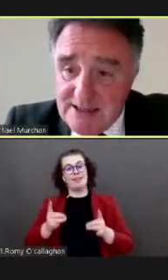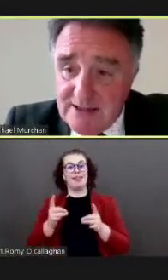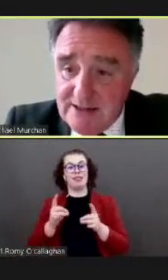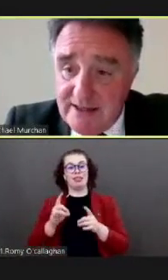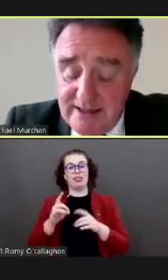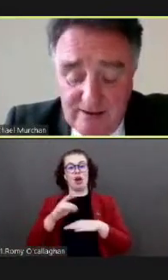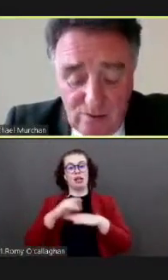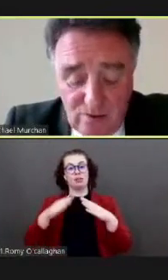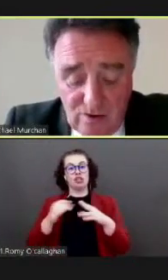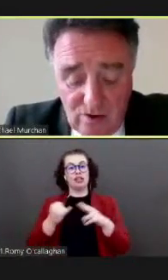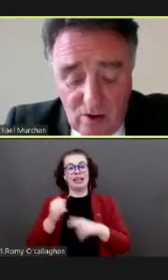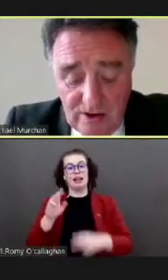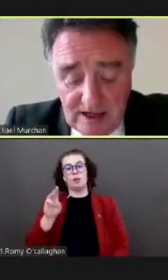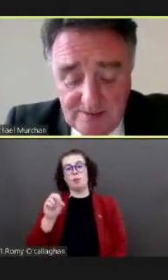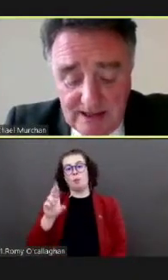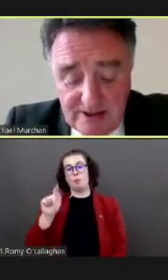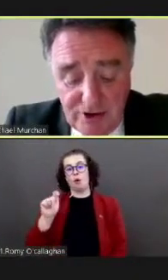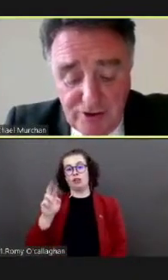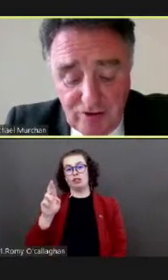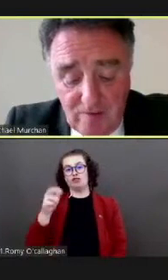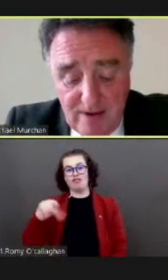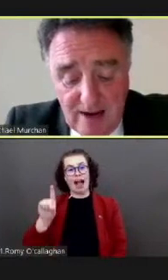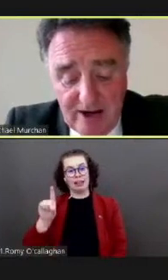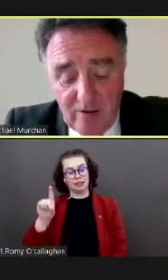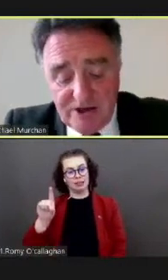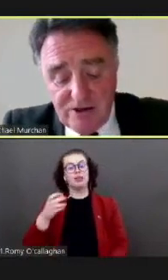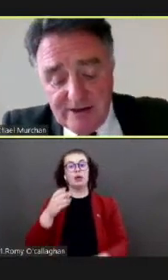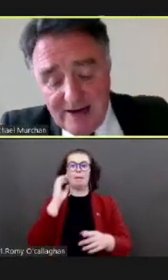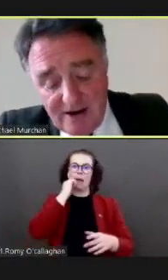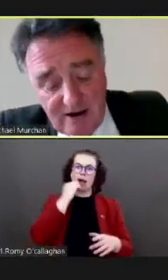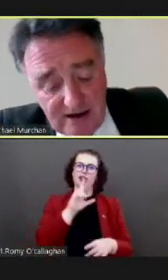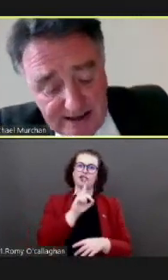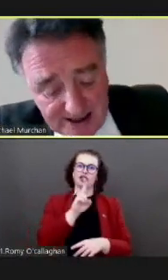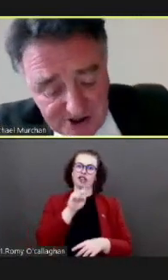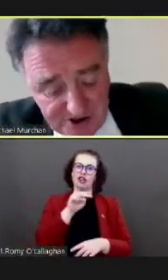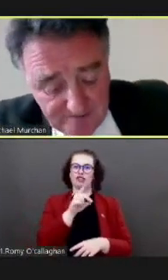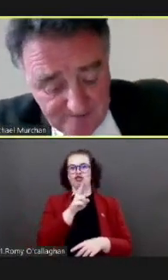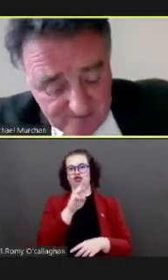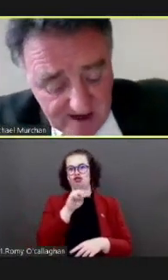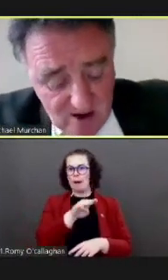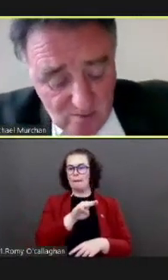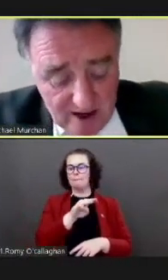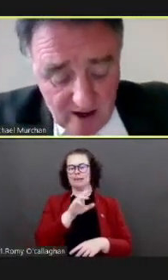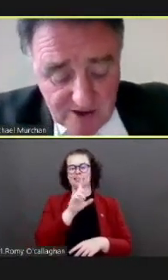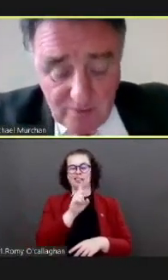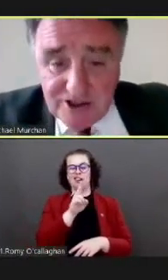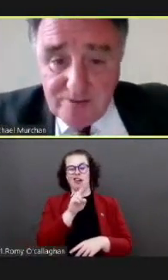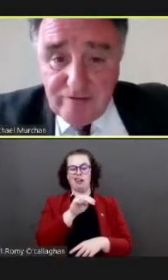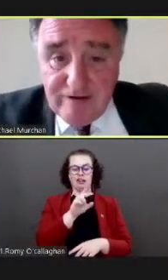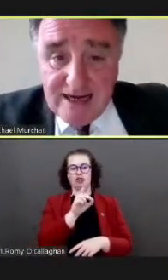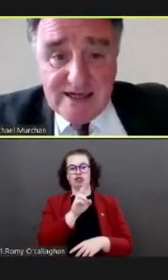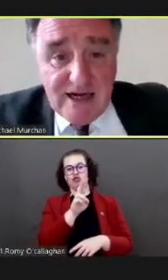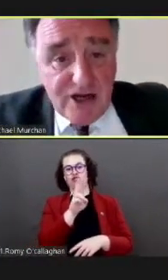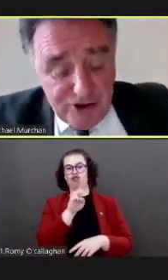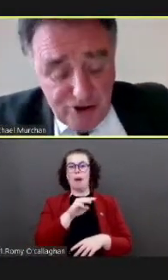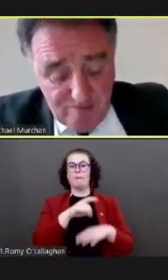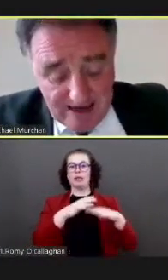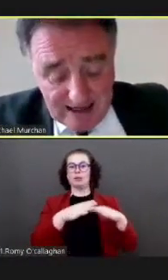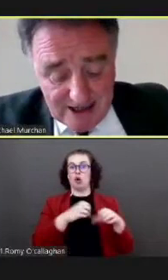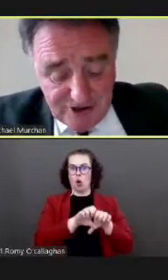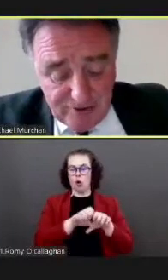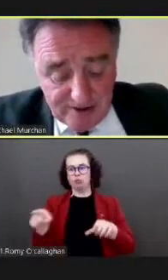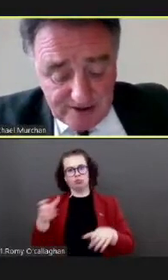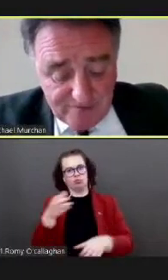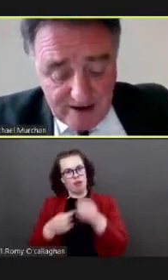to replace the old hospital in Dundrum, and we hope to do that early next year. We also wish to progress